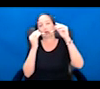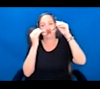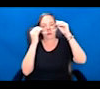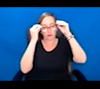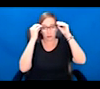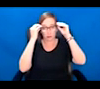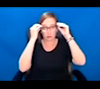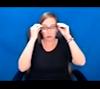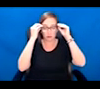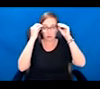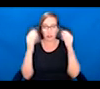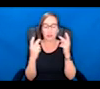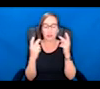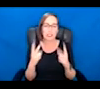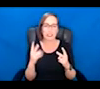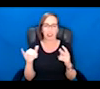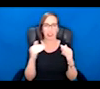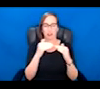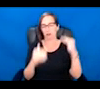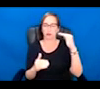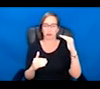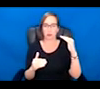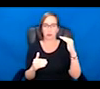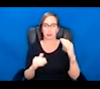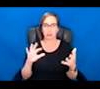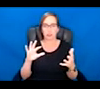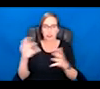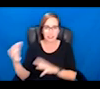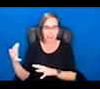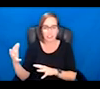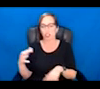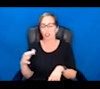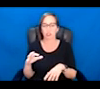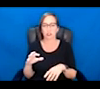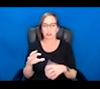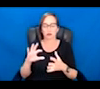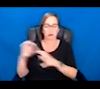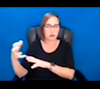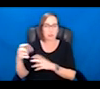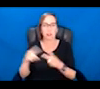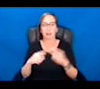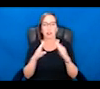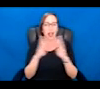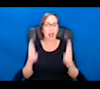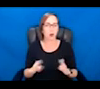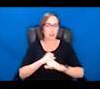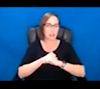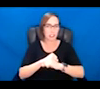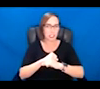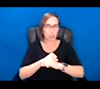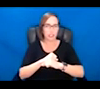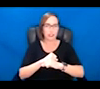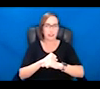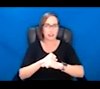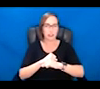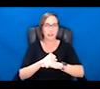and displacement, disaster and displacement, sea level rise and displacement. Housing security is often a buffer against